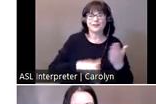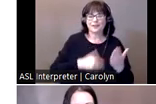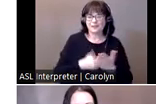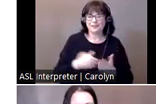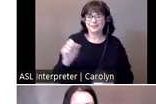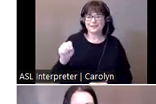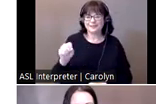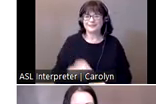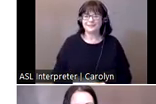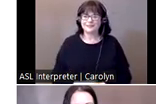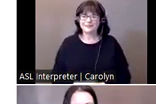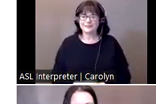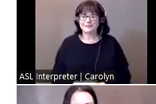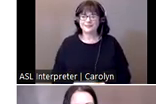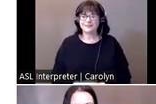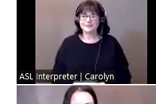today.